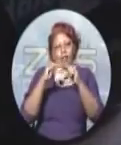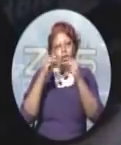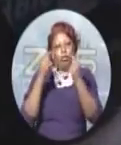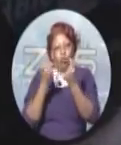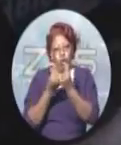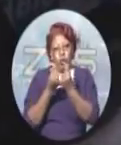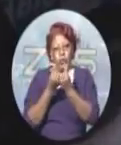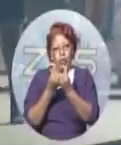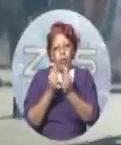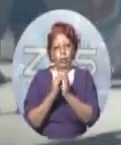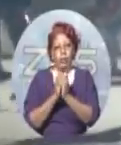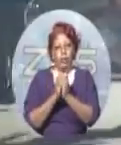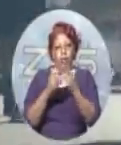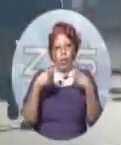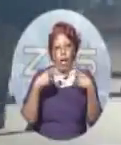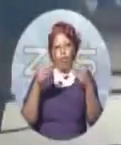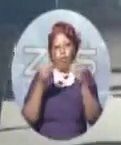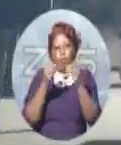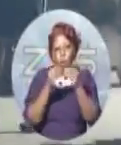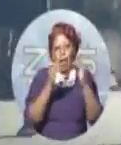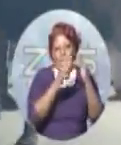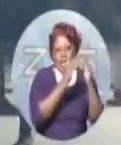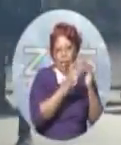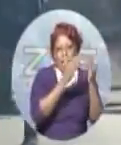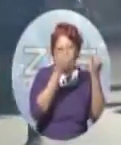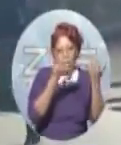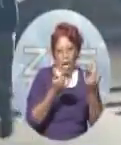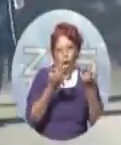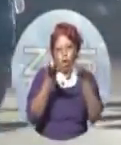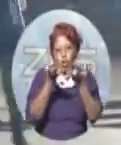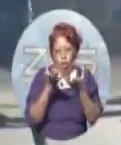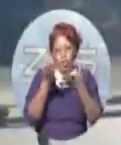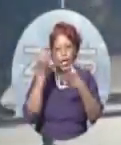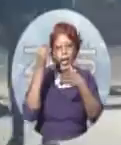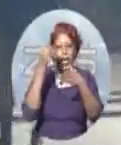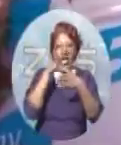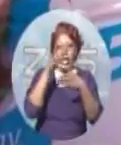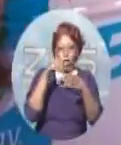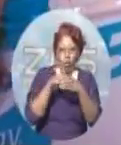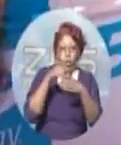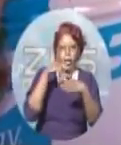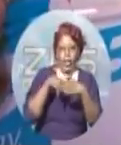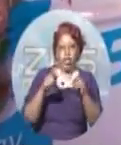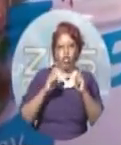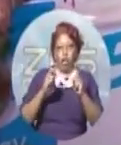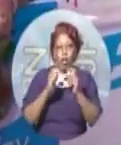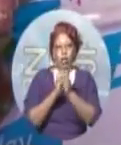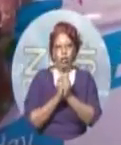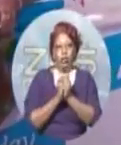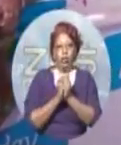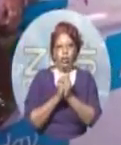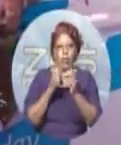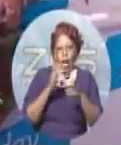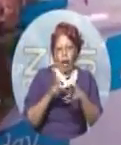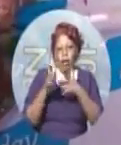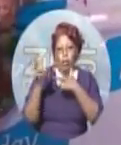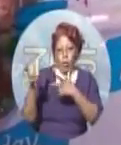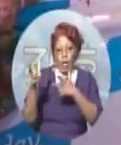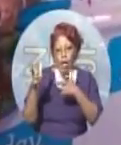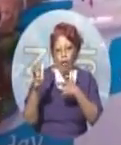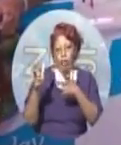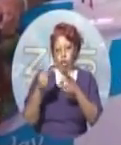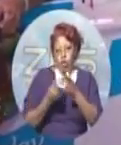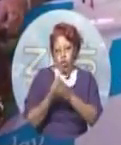groups because we have more settlements now wanting to get involved in Junkanoo. Now in its second year, the parade has already seen growth, with